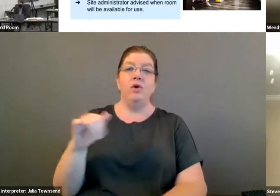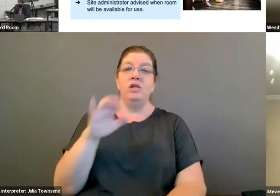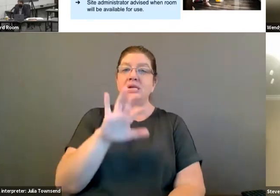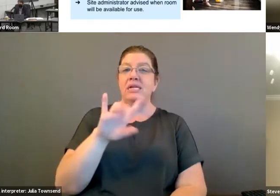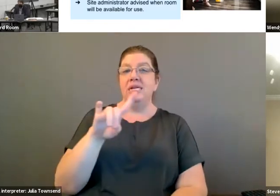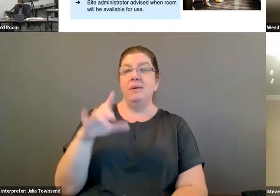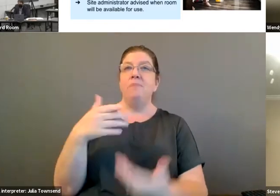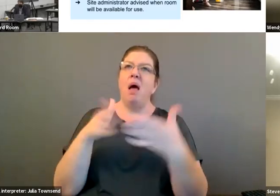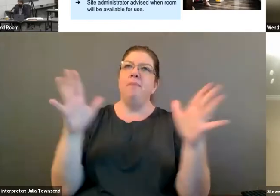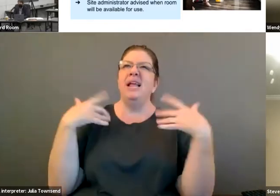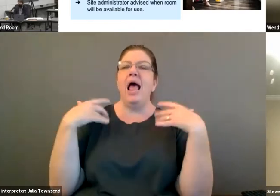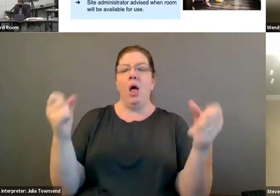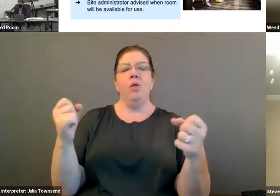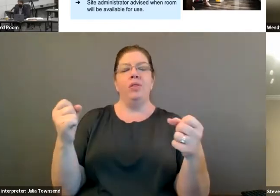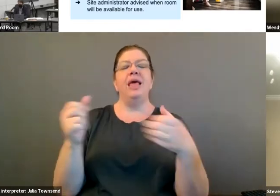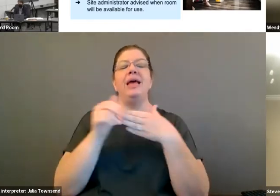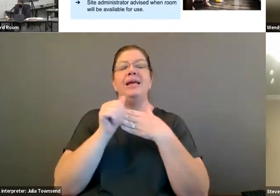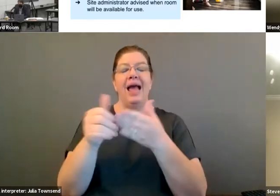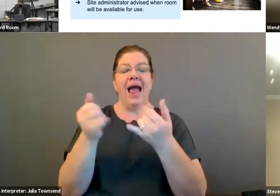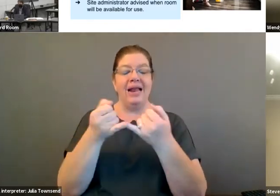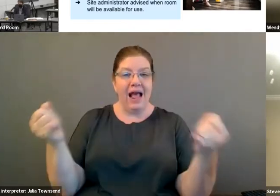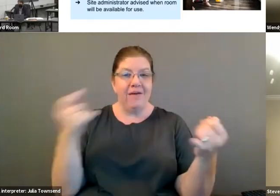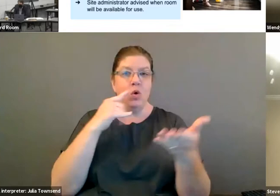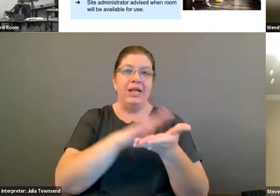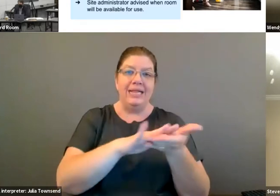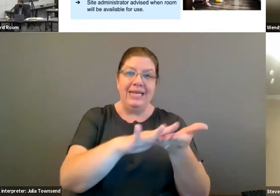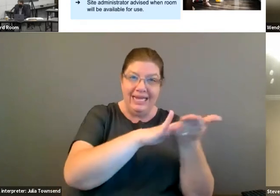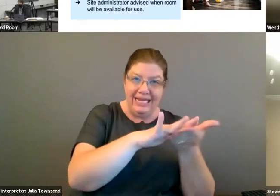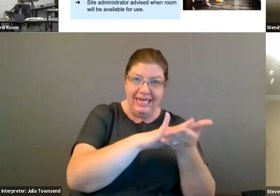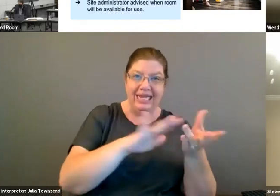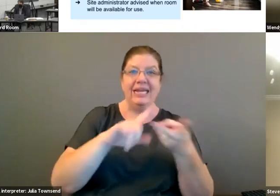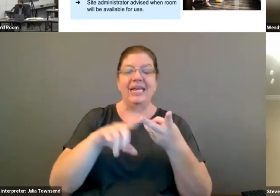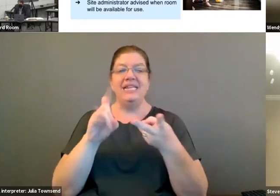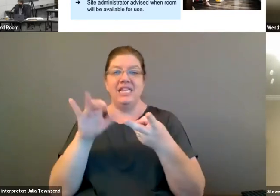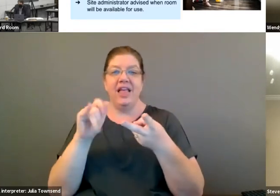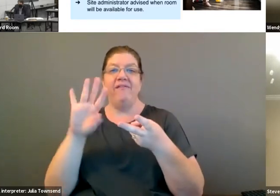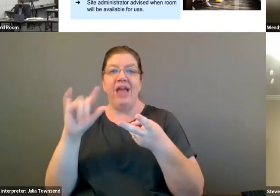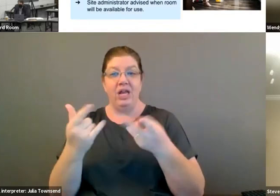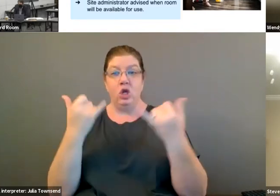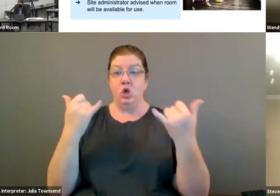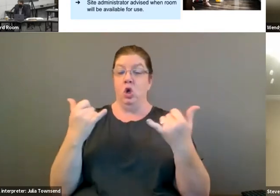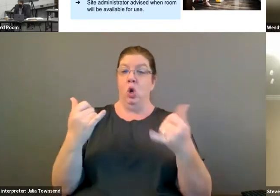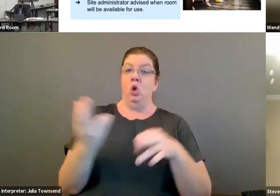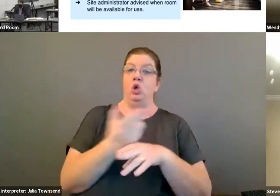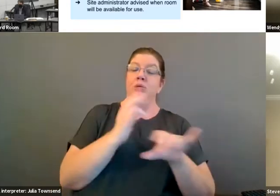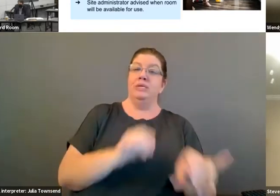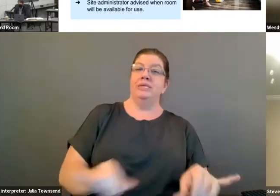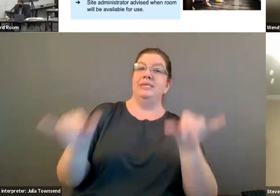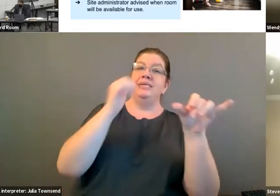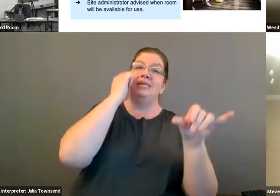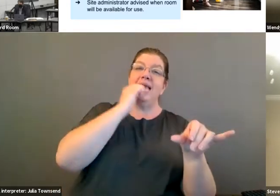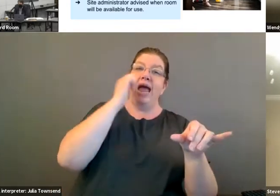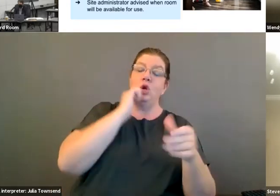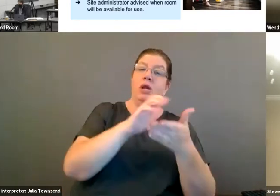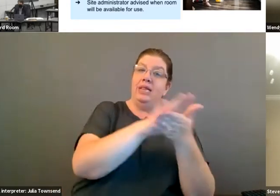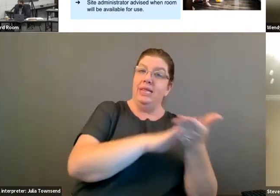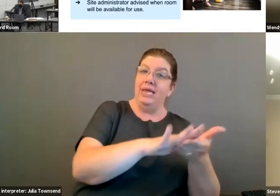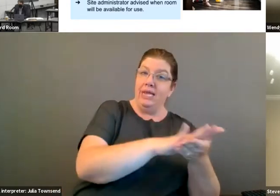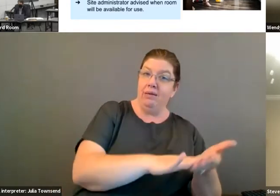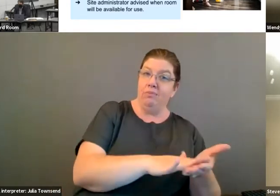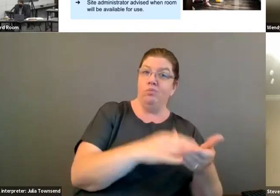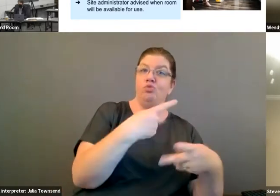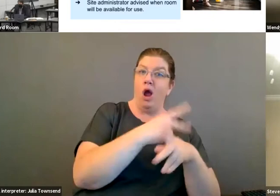for cleaning and disinfecting. Currently, under normal conditions, we use standard cleaning products and standard cleaning